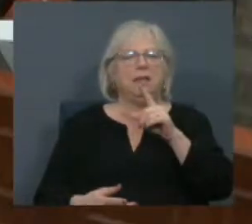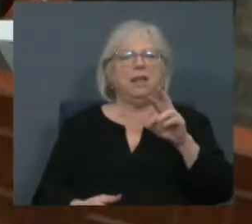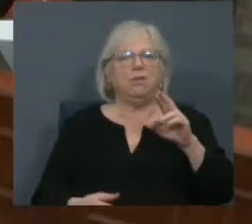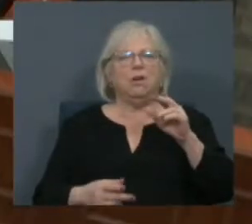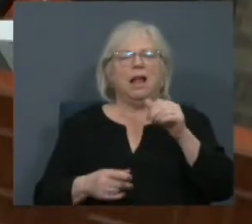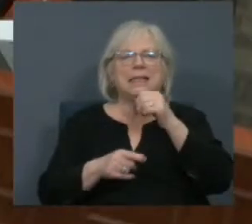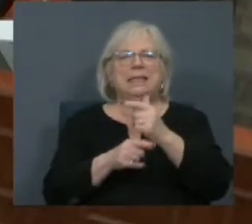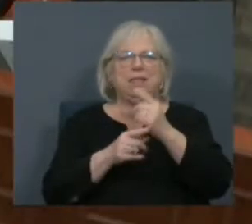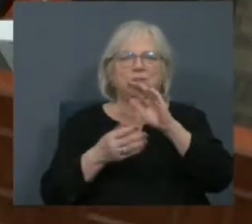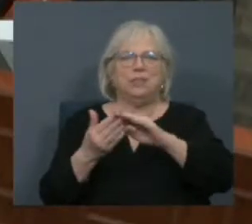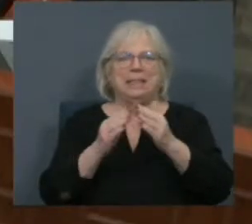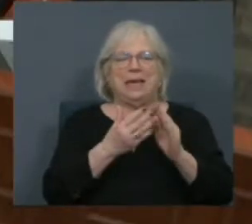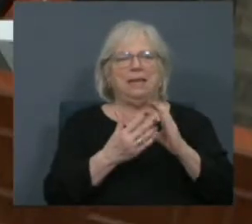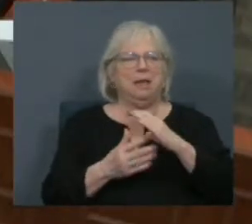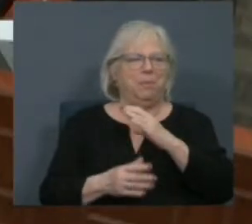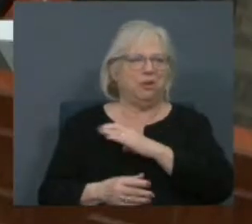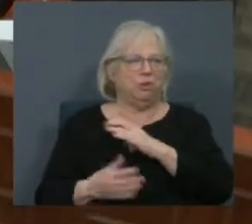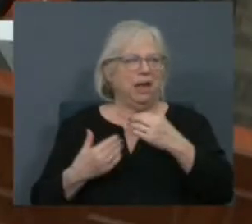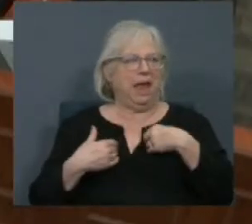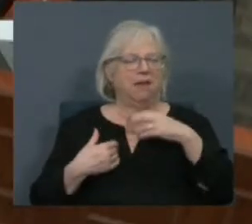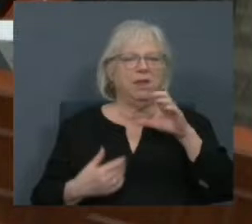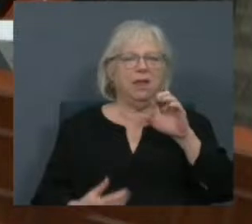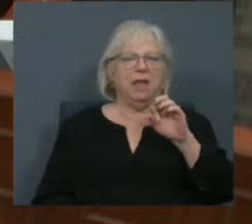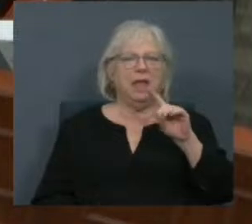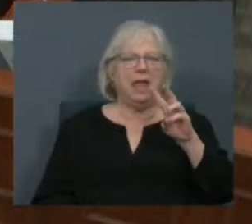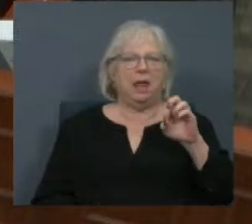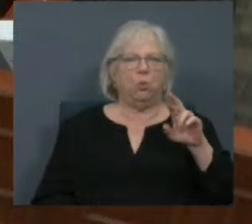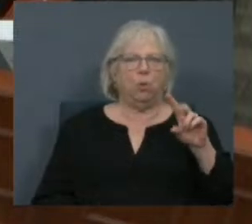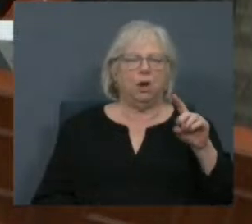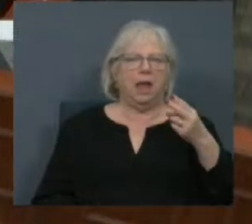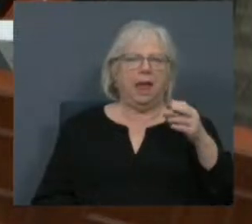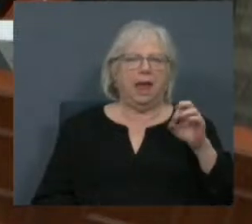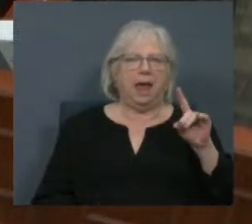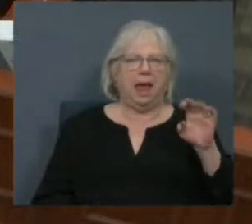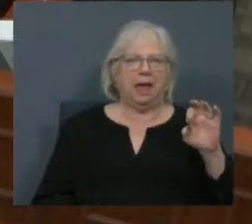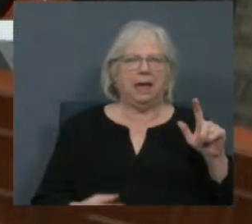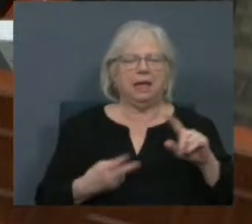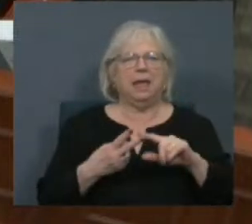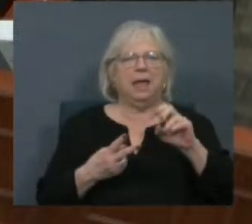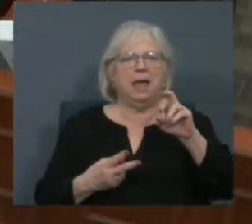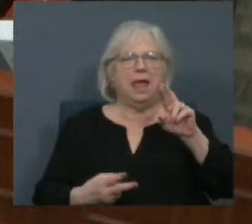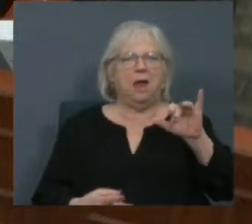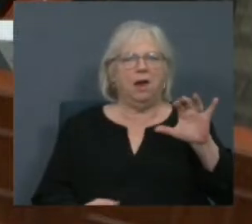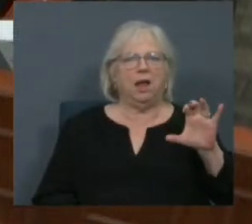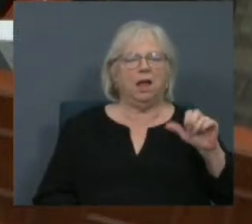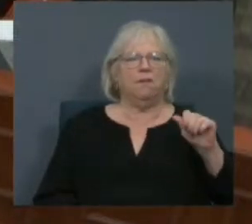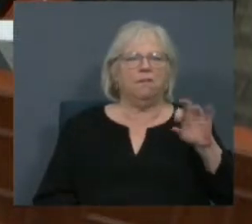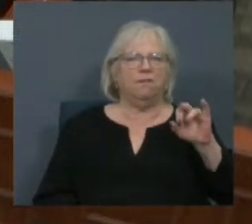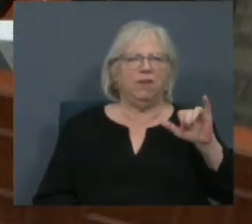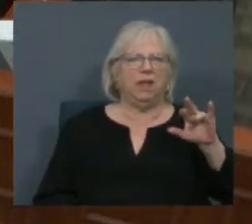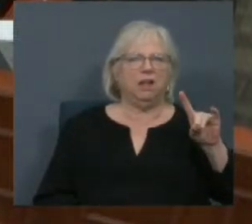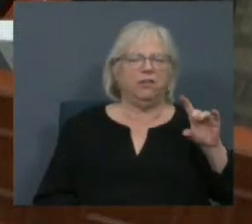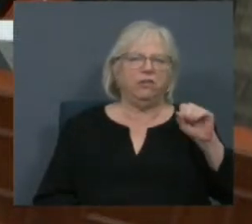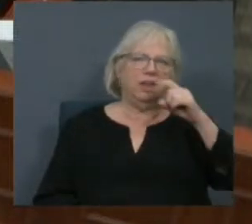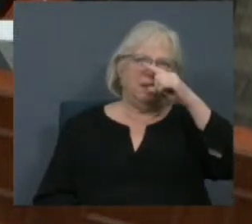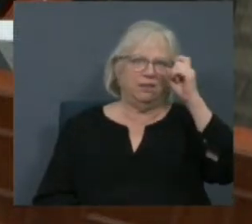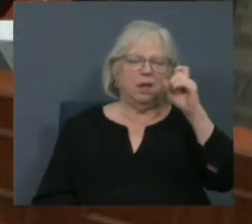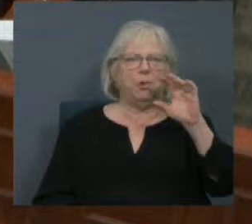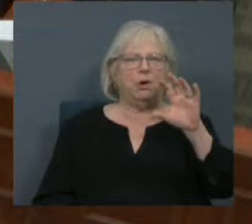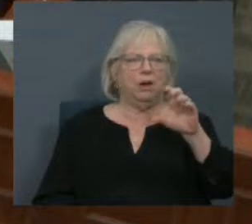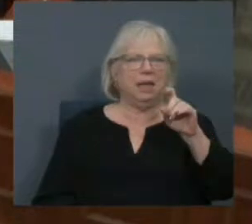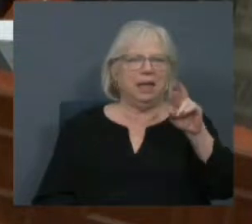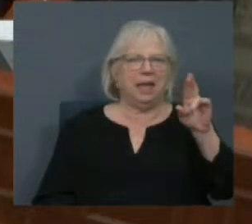tonight Edward Haddock, Erica Fields, Summer Carey, and Ben